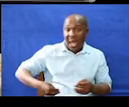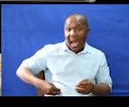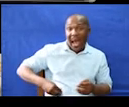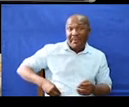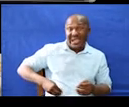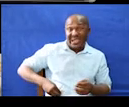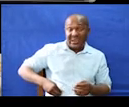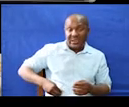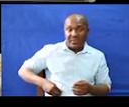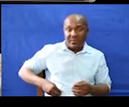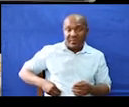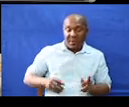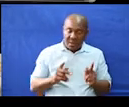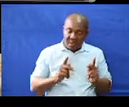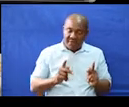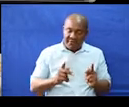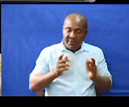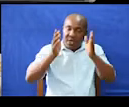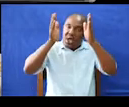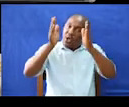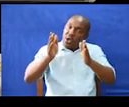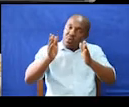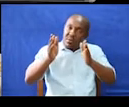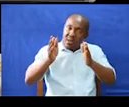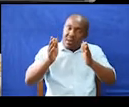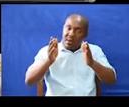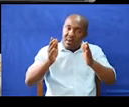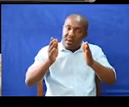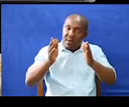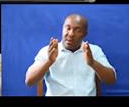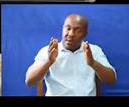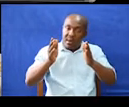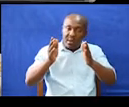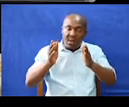beings do not possess appendix because it